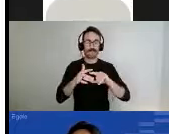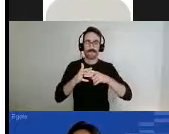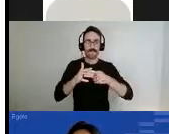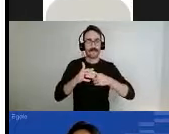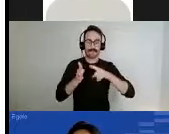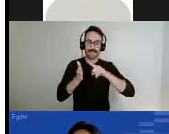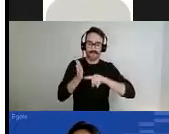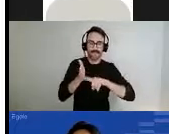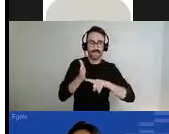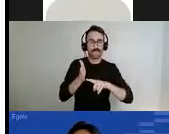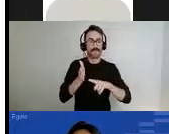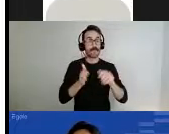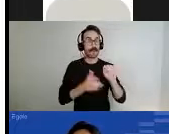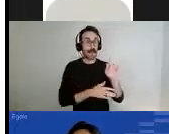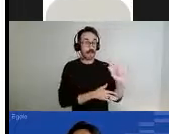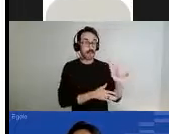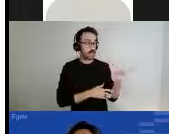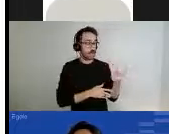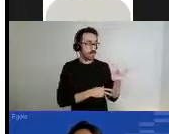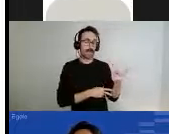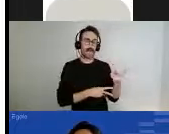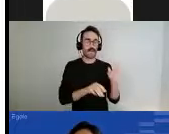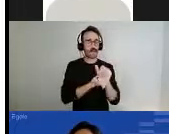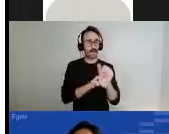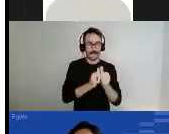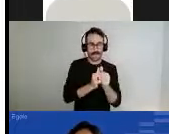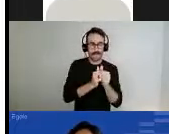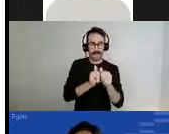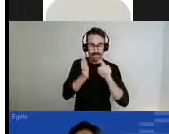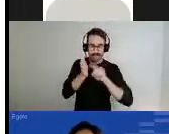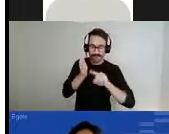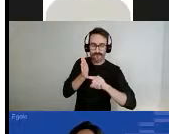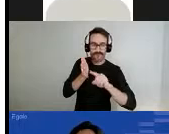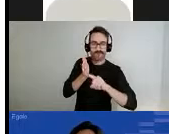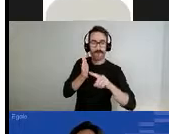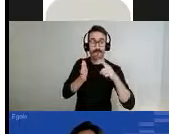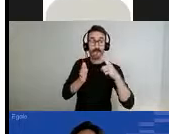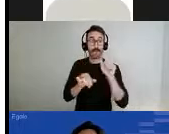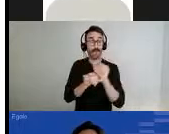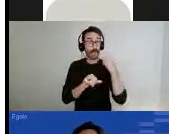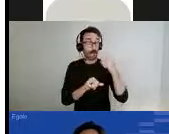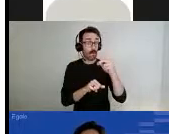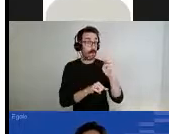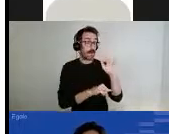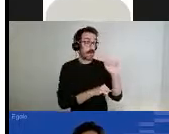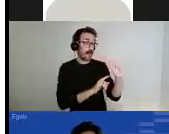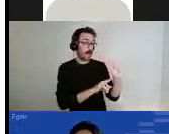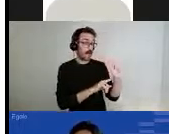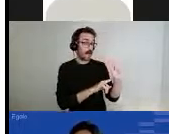and I conducted working for the NIA and